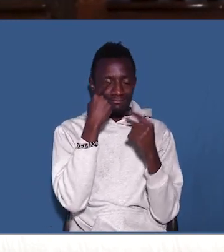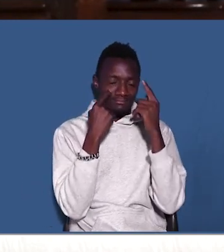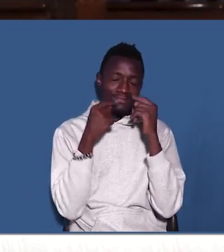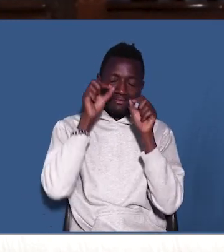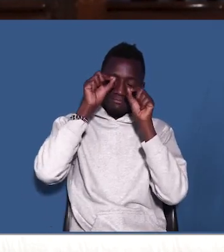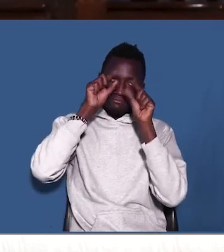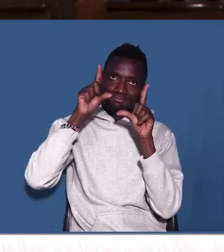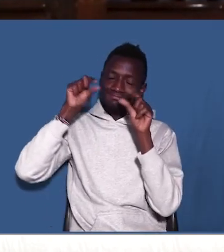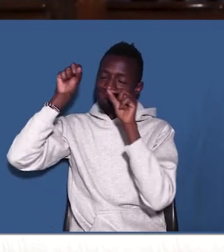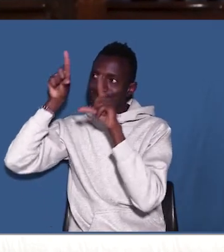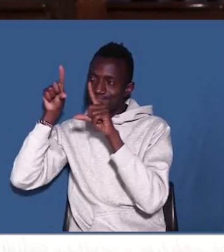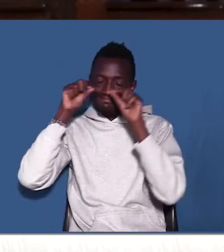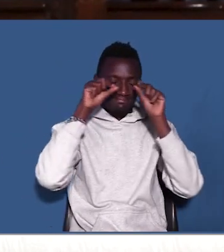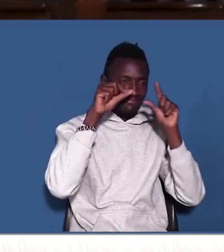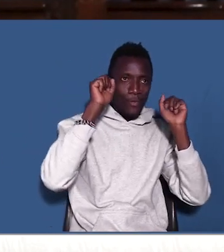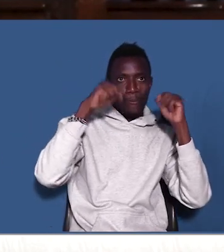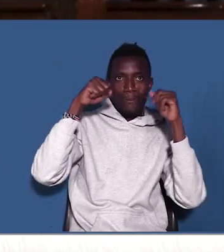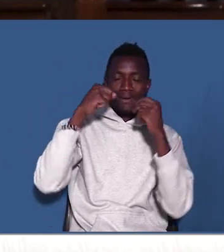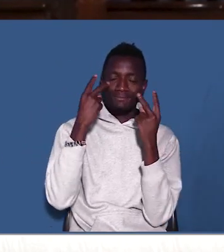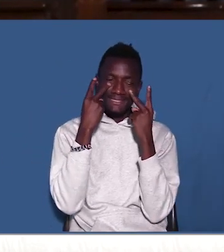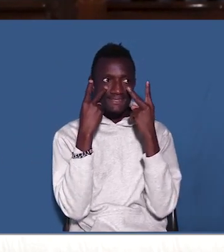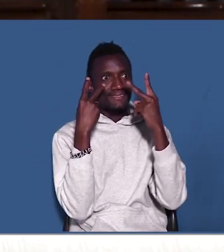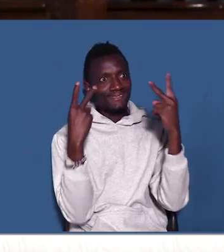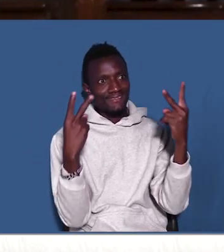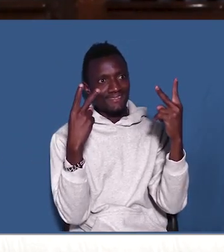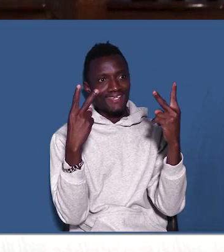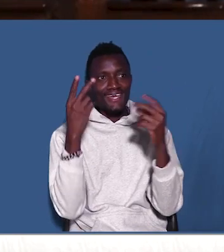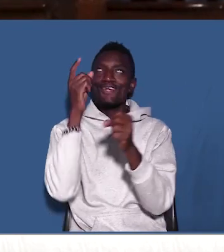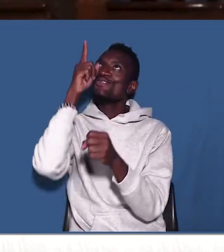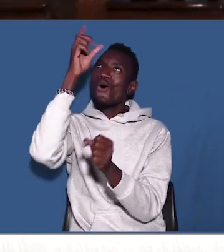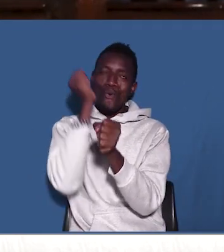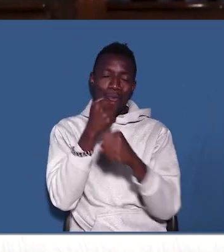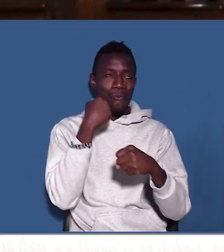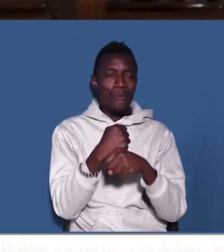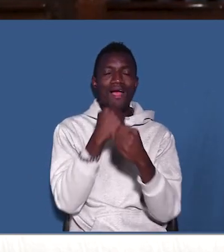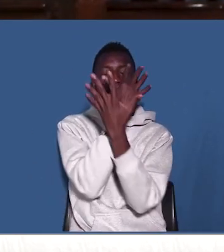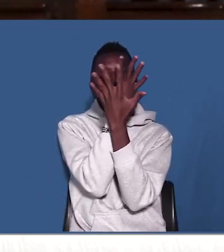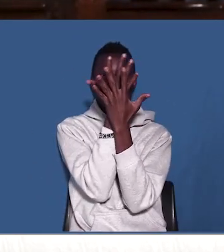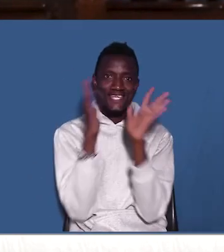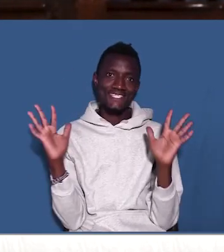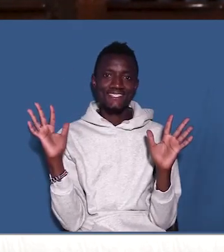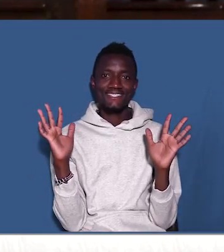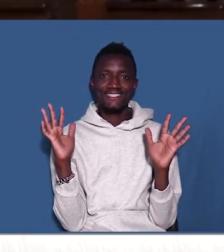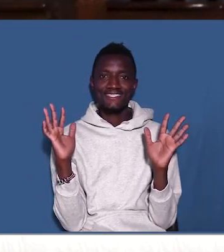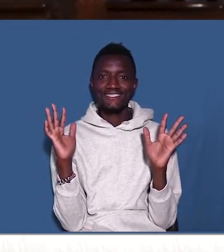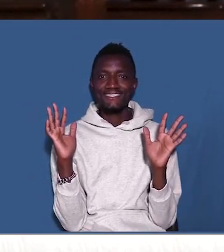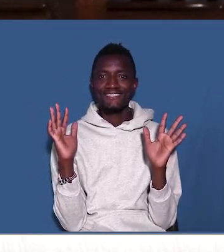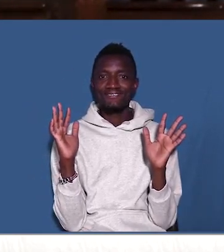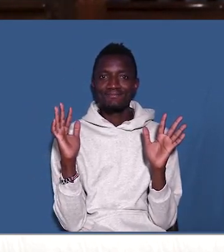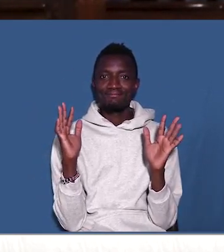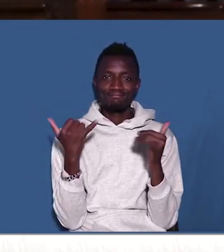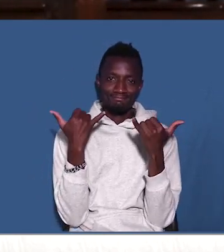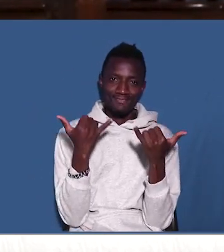now finished. It's perfect in every sense of the word. And that it